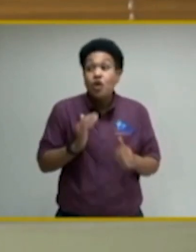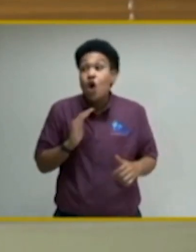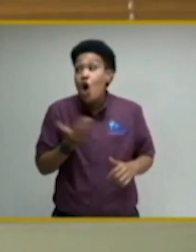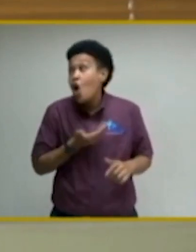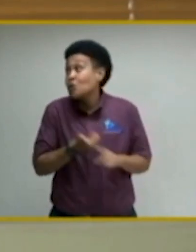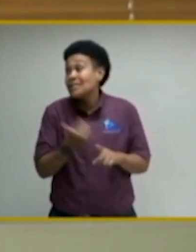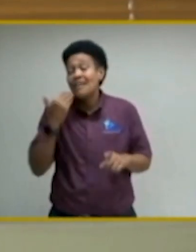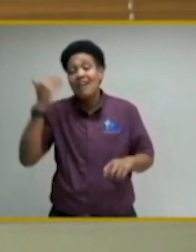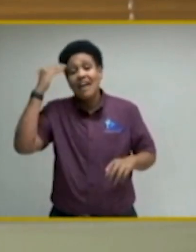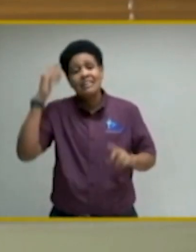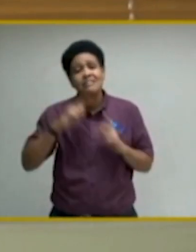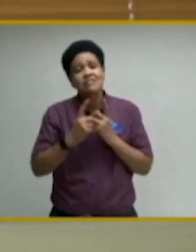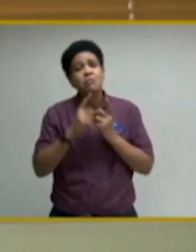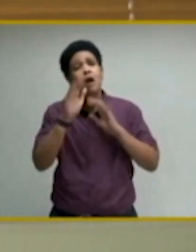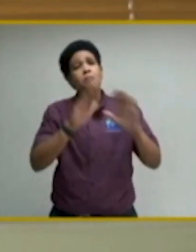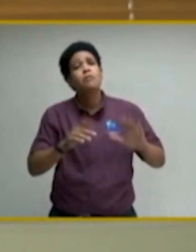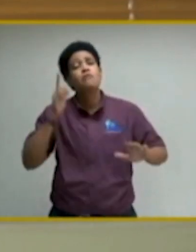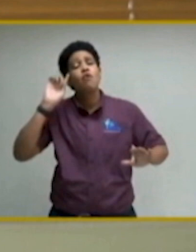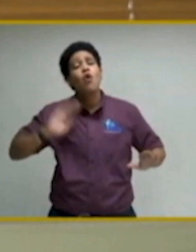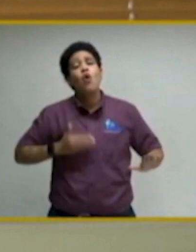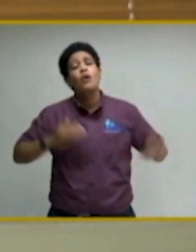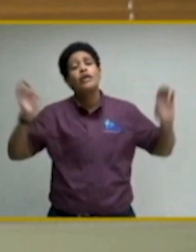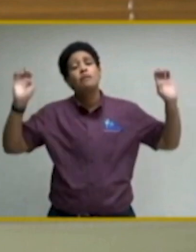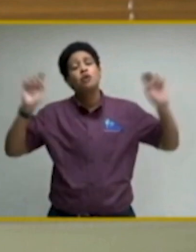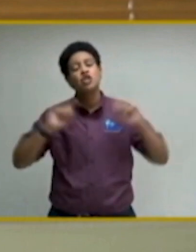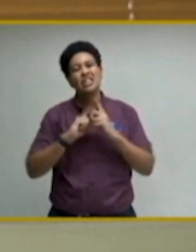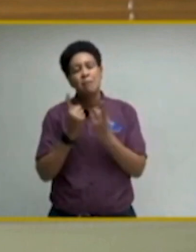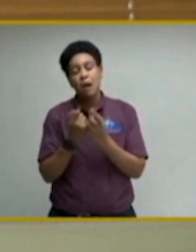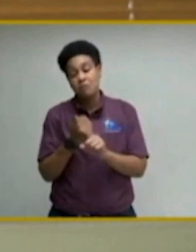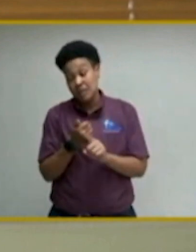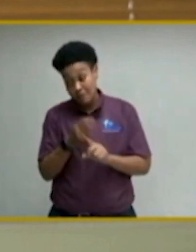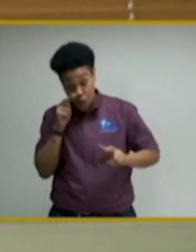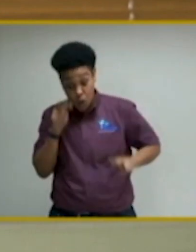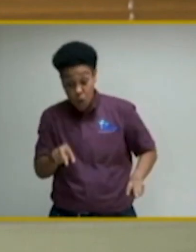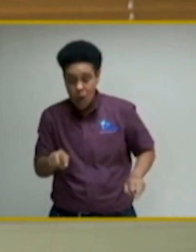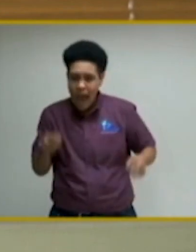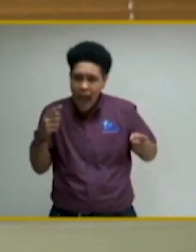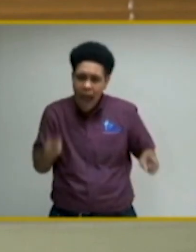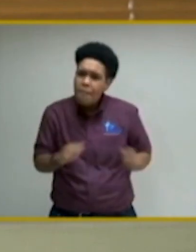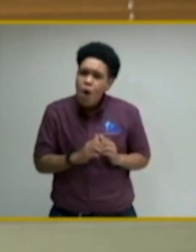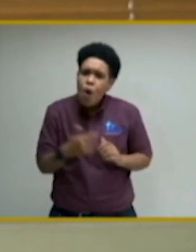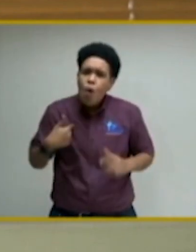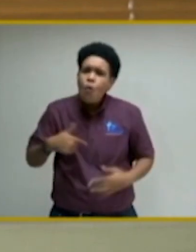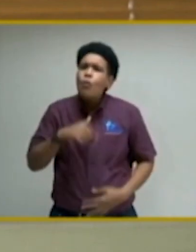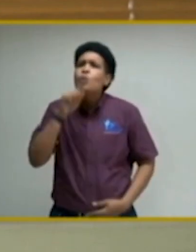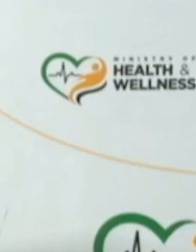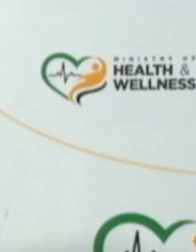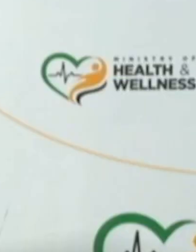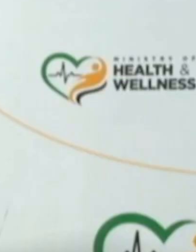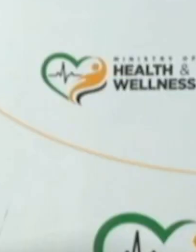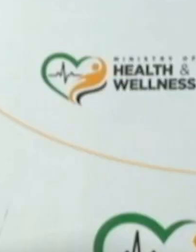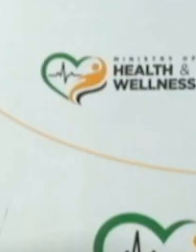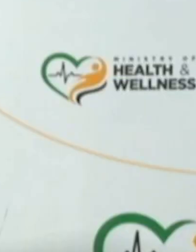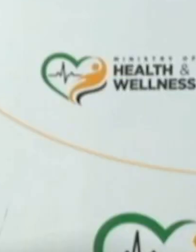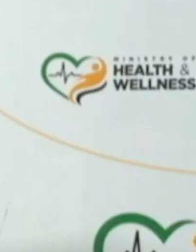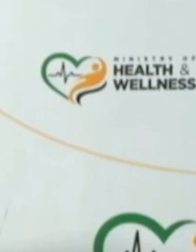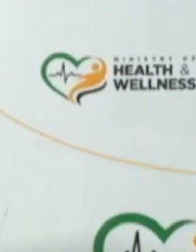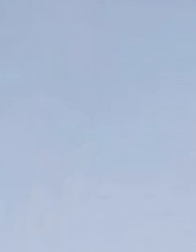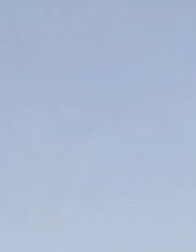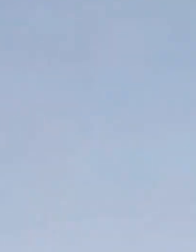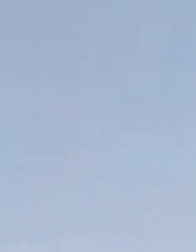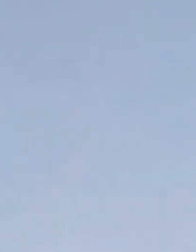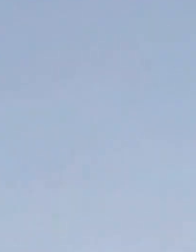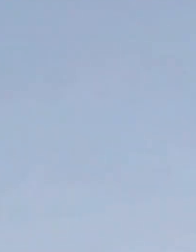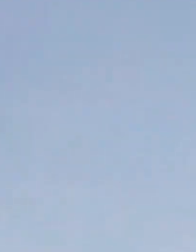our heads of departments, of our emergency departments, to look at this again. That meeting should happen this week. In the